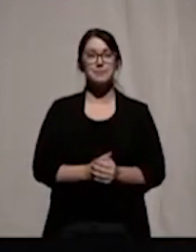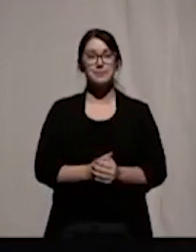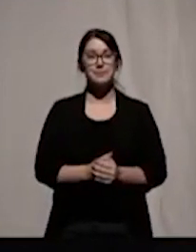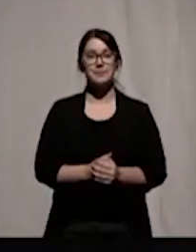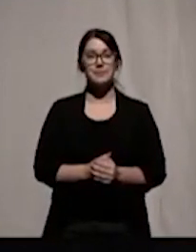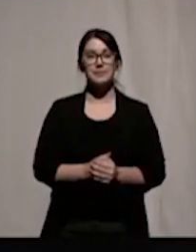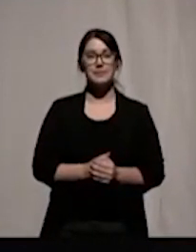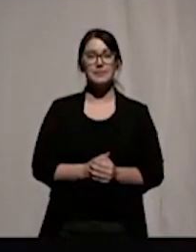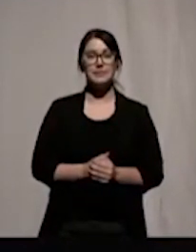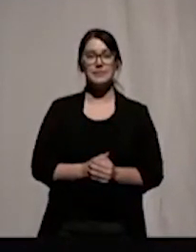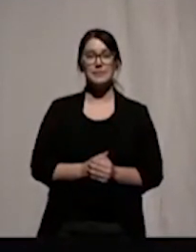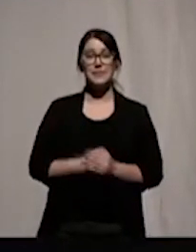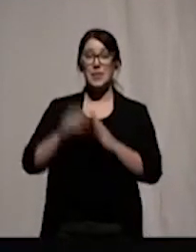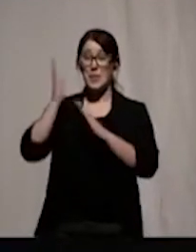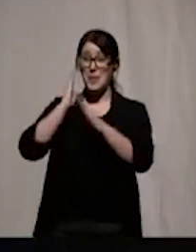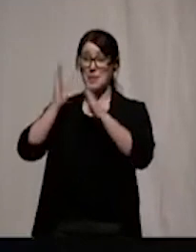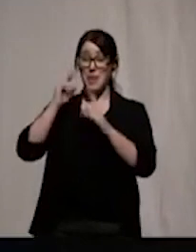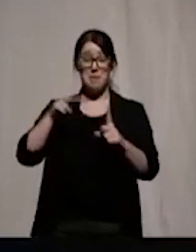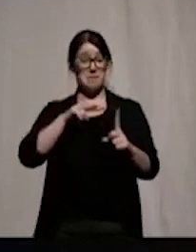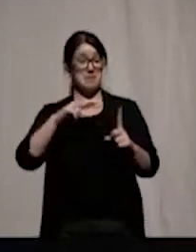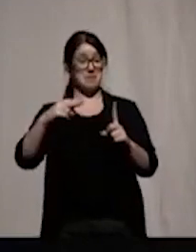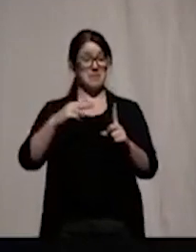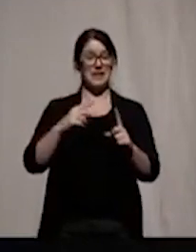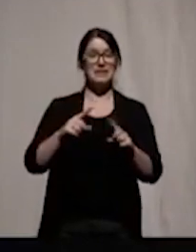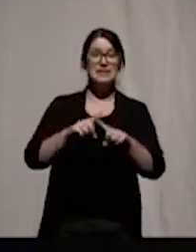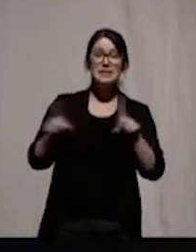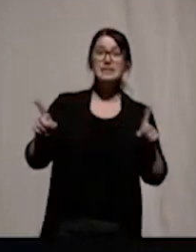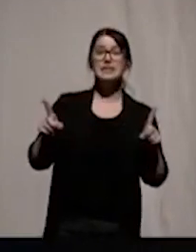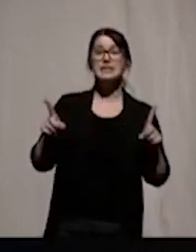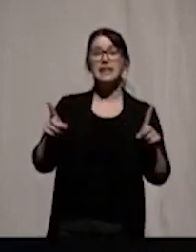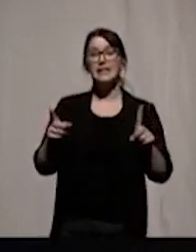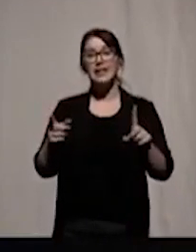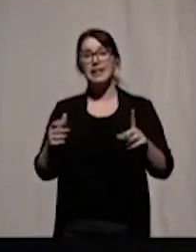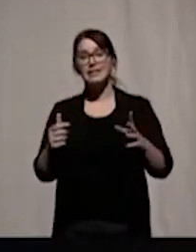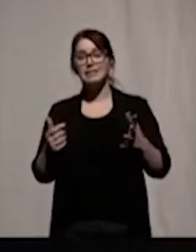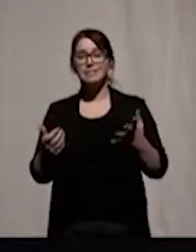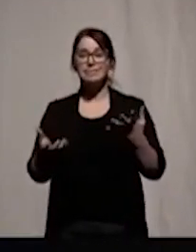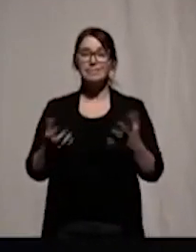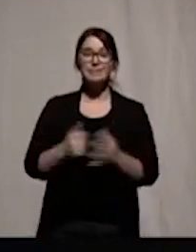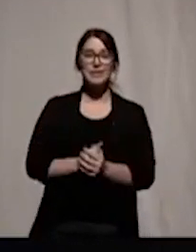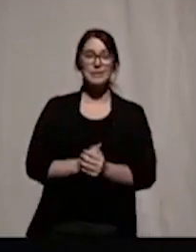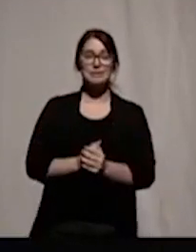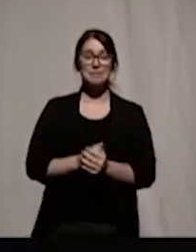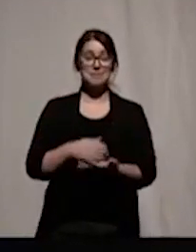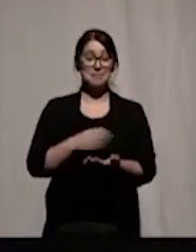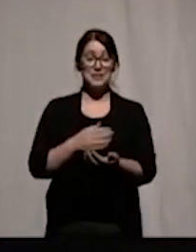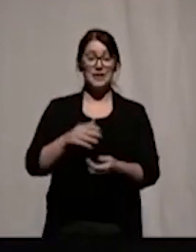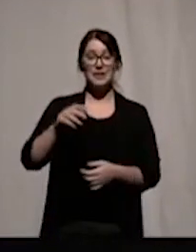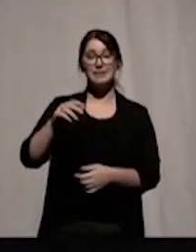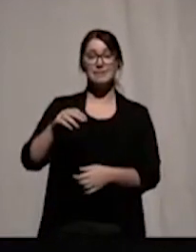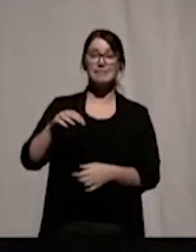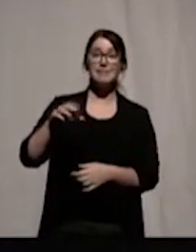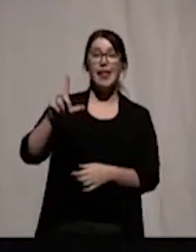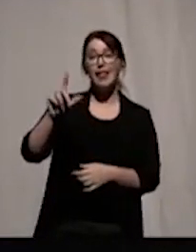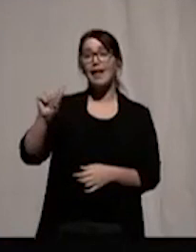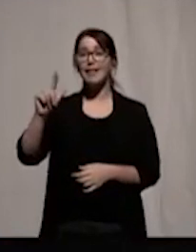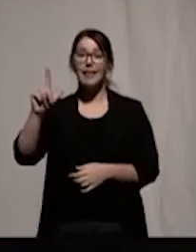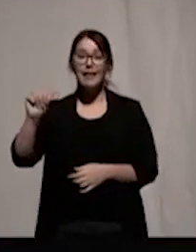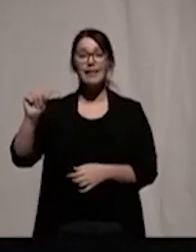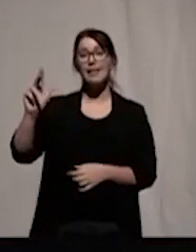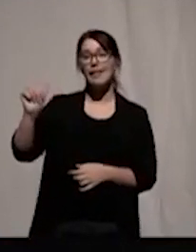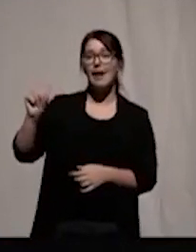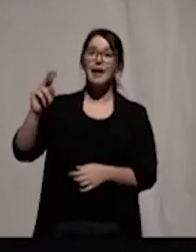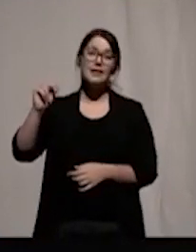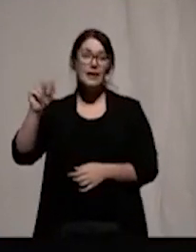woman. So he comes out and he goes, tra-la-la-la-la-la-la-la-la-la, and that's the whole song. And I couldn't even find the lyrics to the original